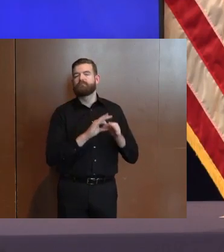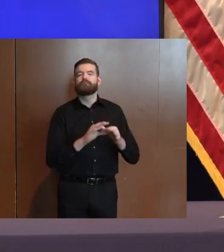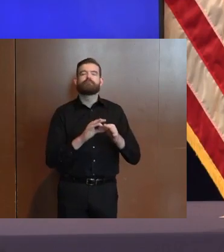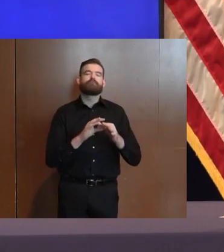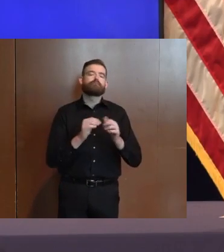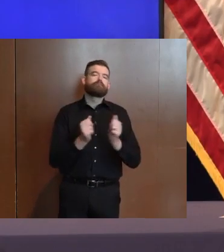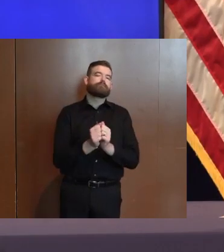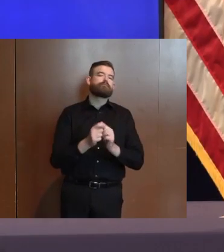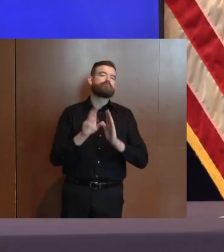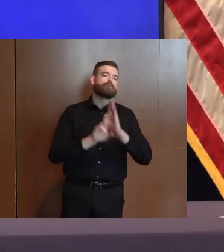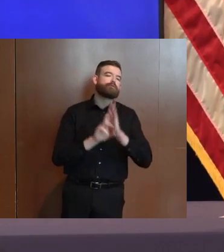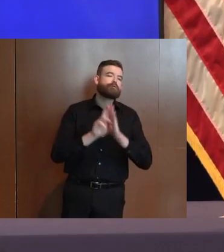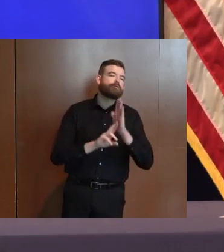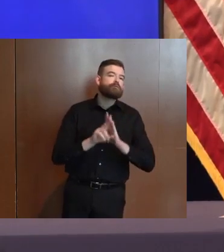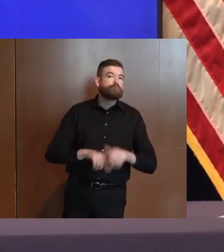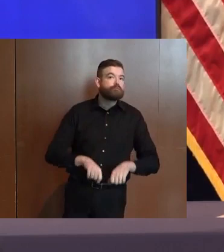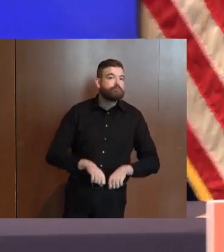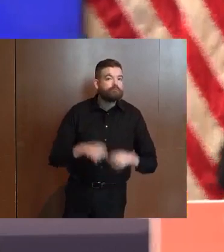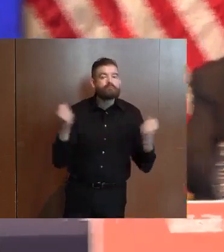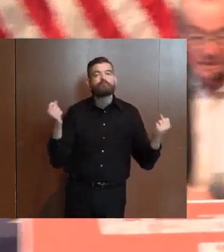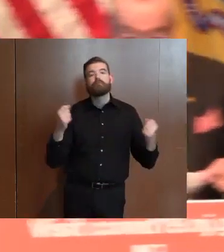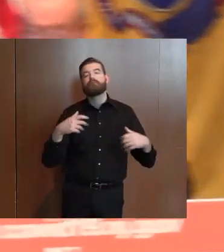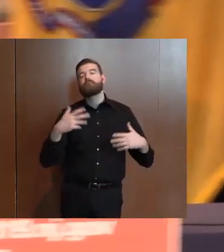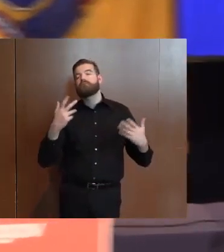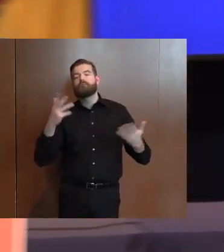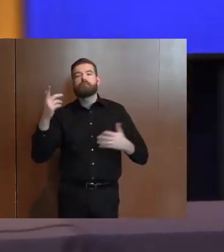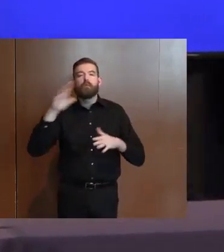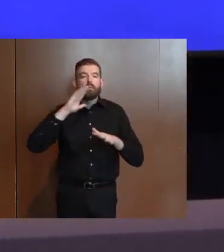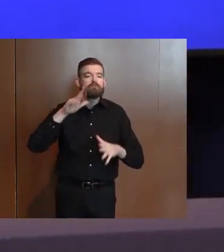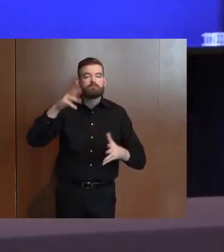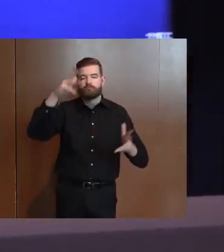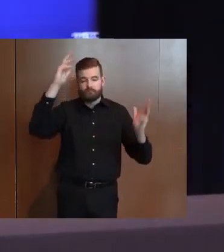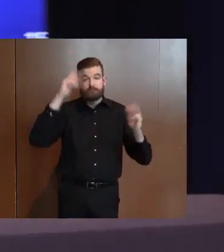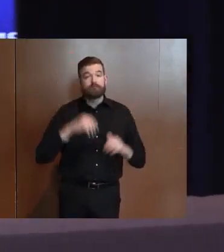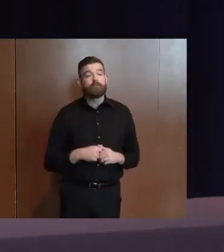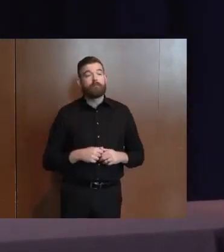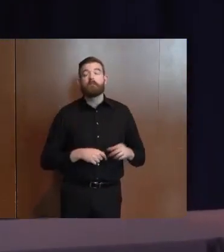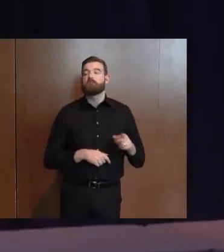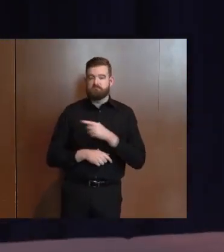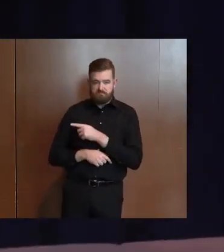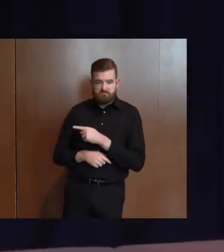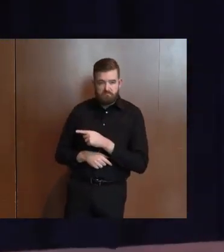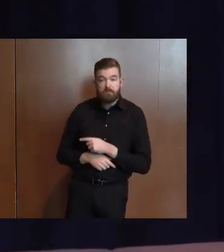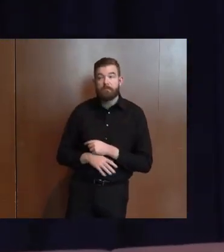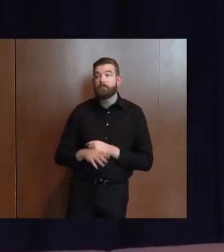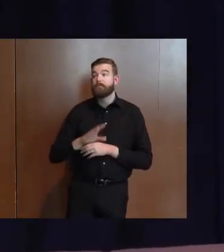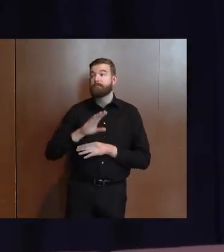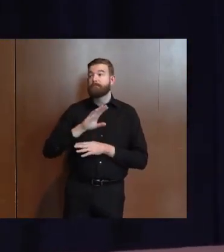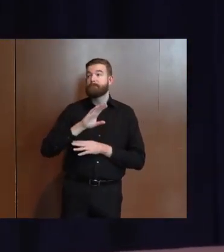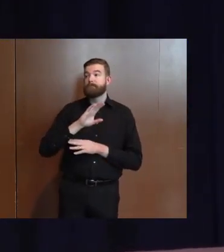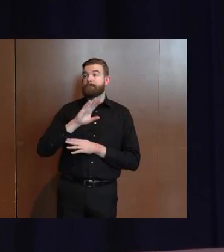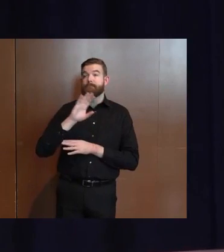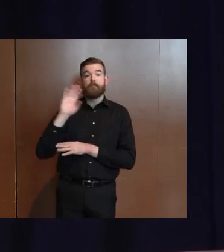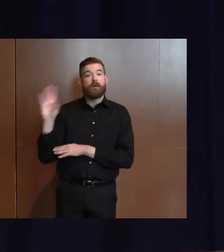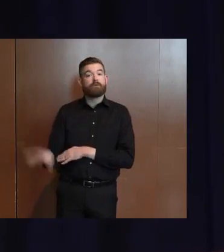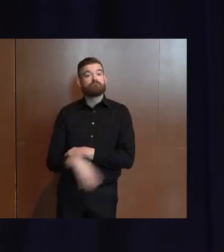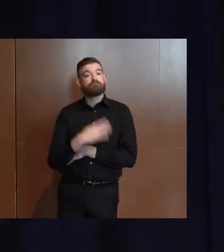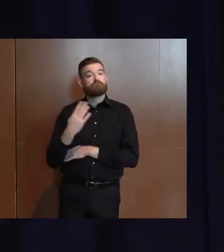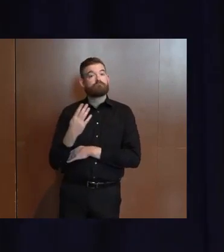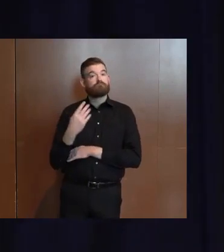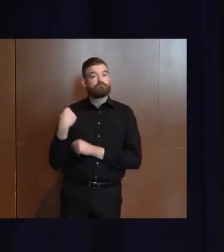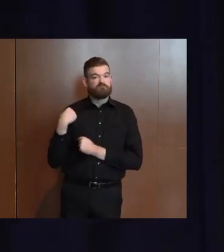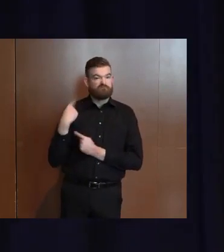Ocean County Partnership and anything else you've got. Thank you, Governor. Of note, overnight was specifically 4